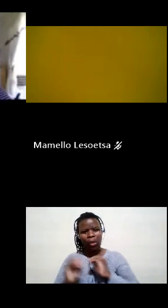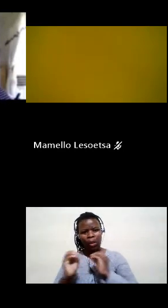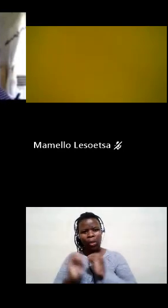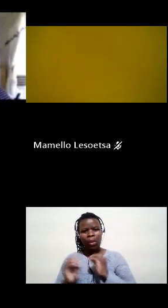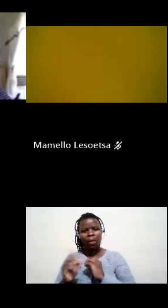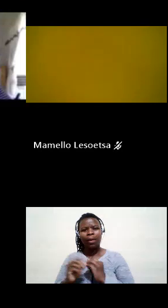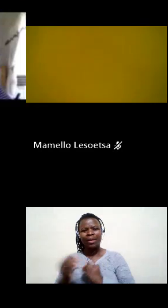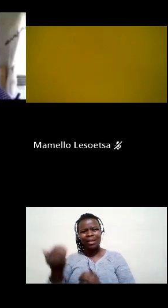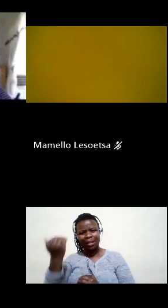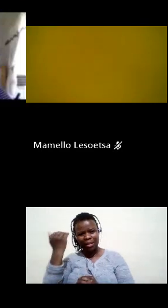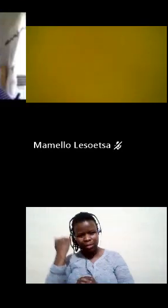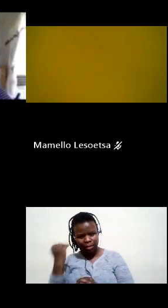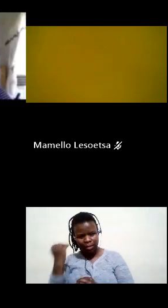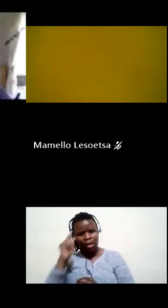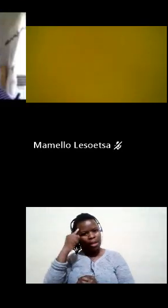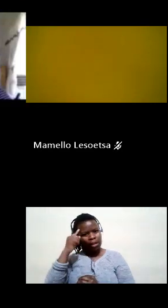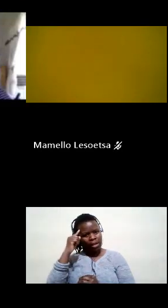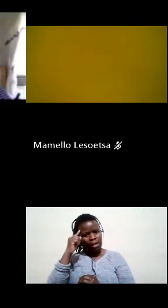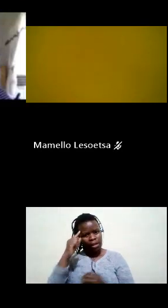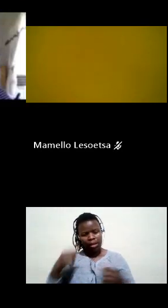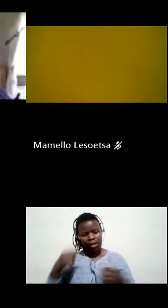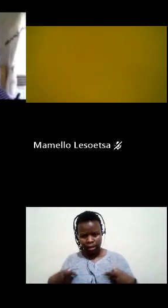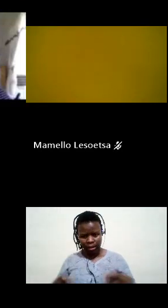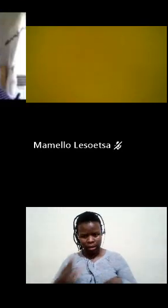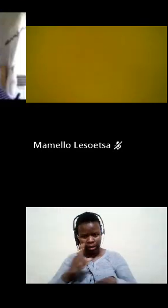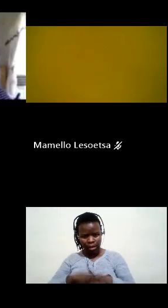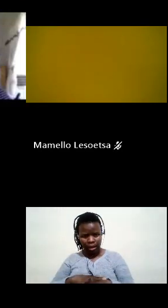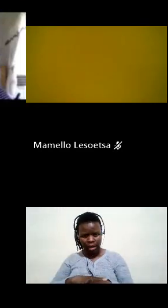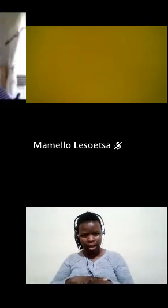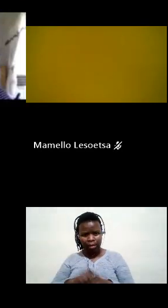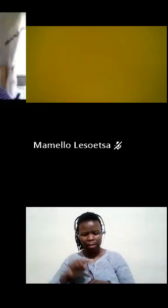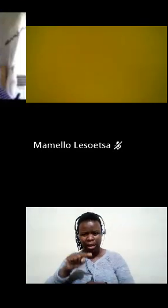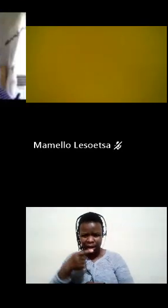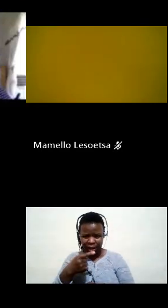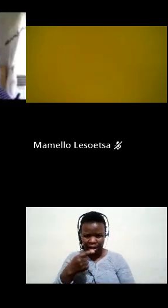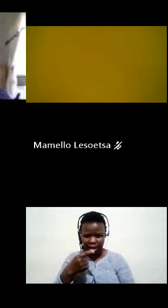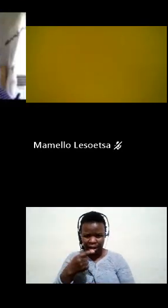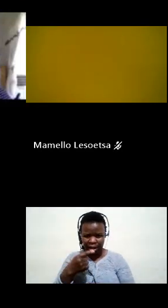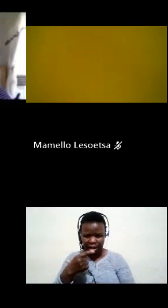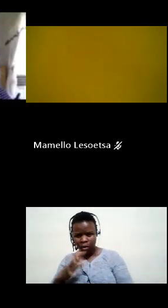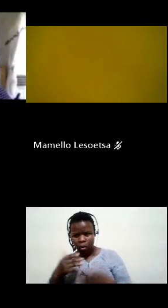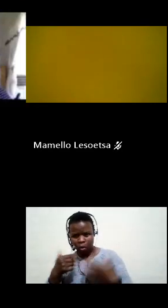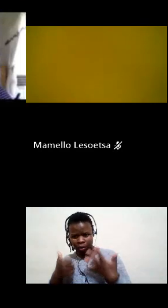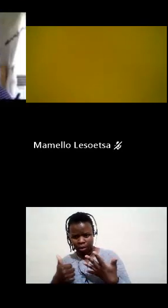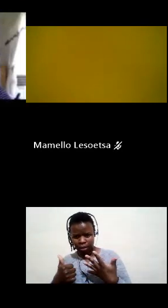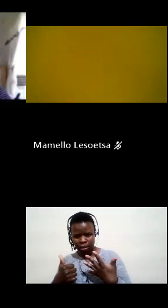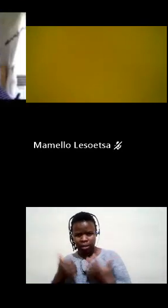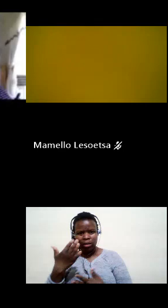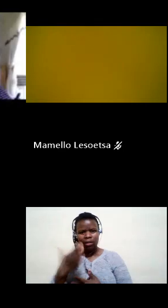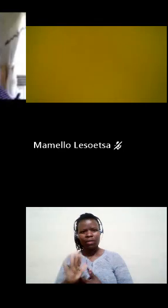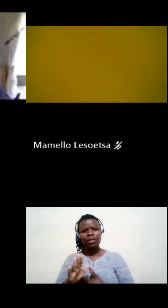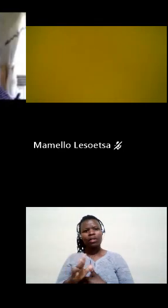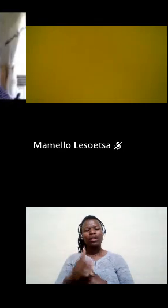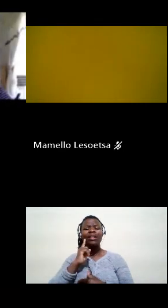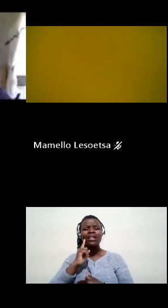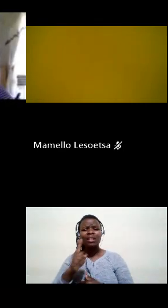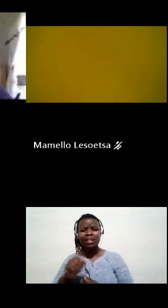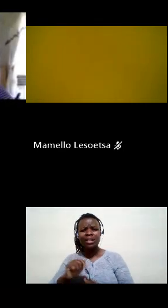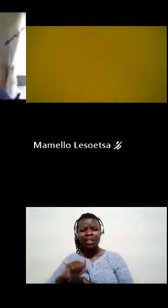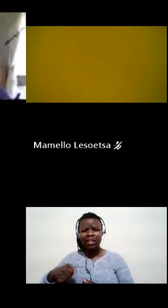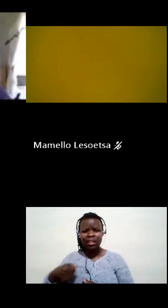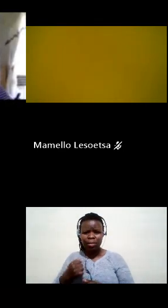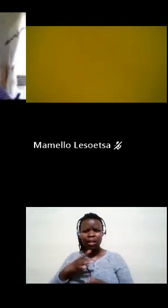I was in grade 5 or 6, where my teacher's husband refused that I would be excluded. I think